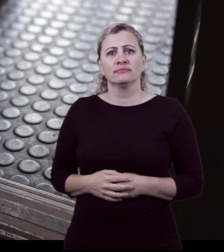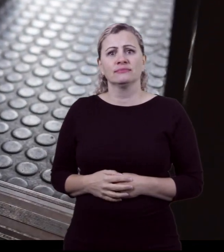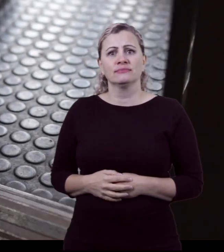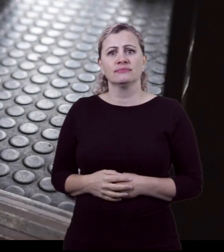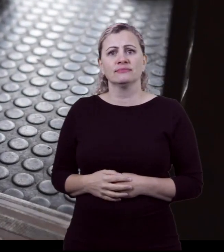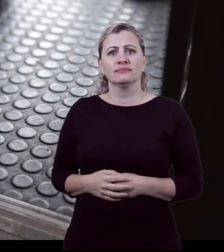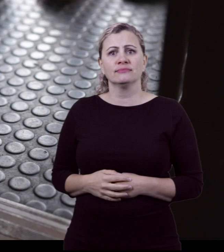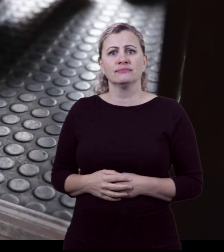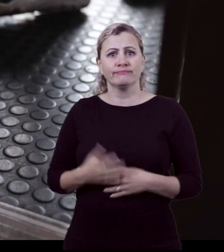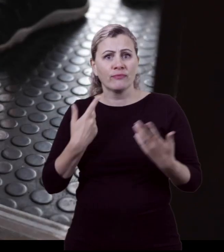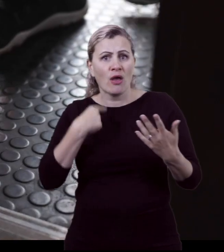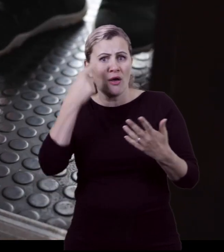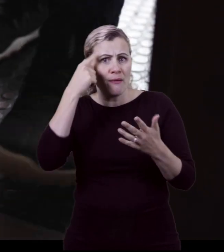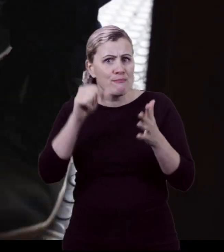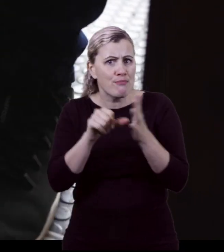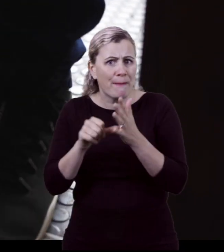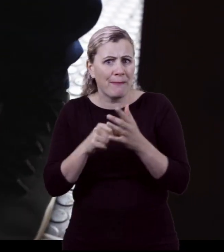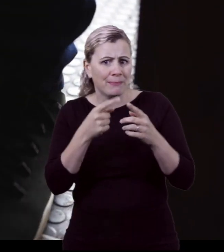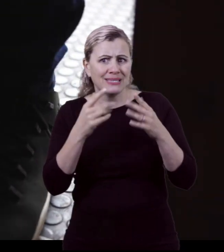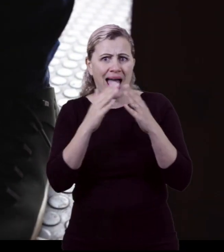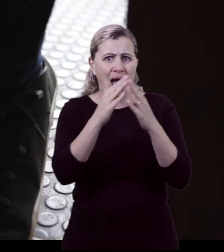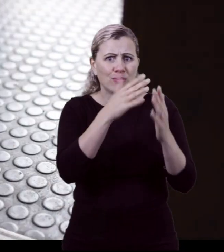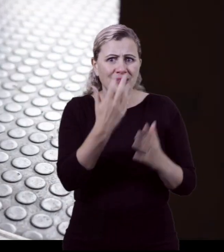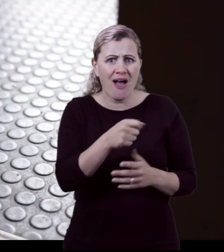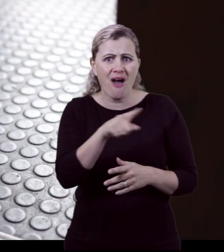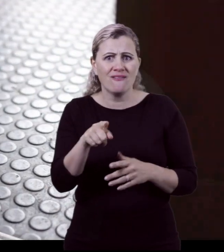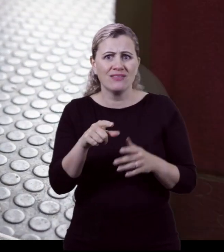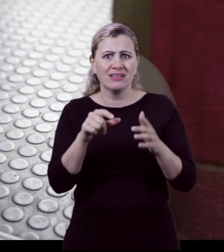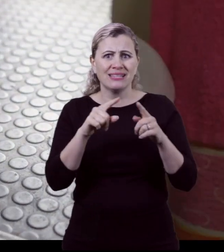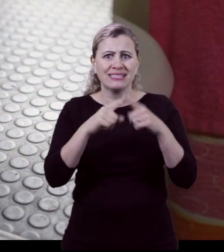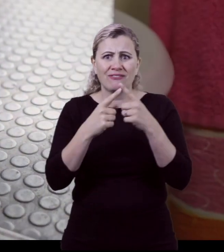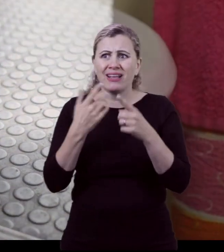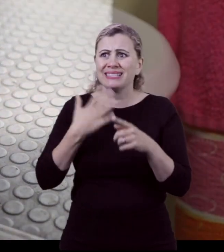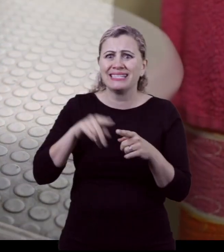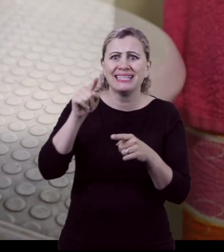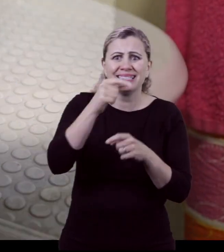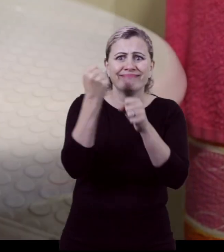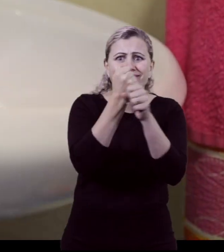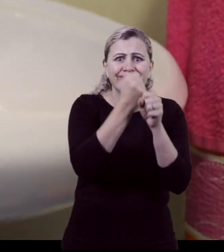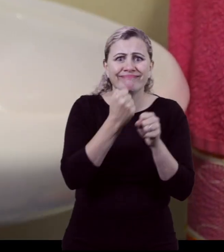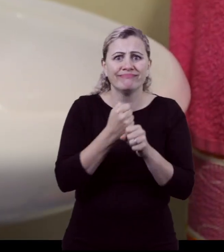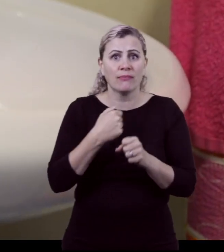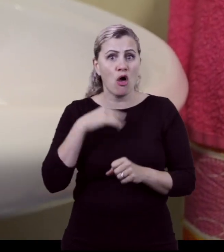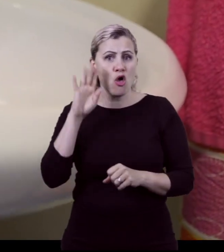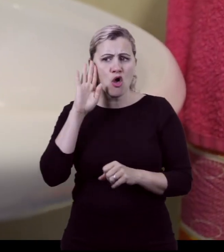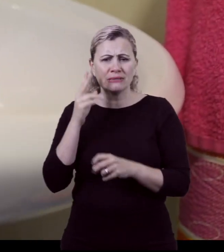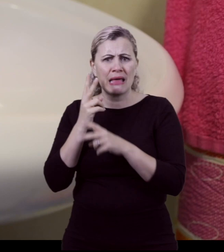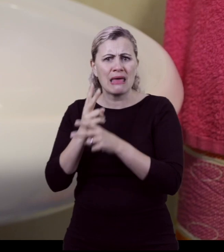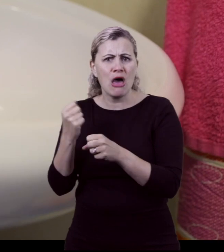put a ramp in for my mum's electric mobility scooter.